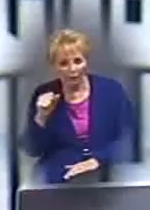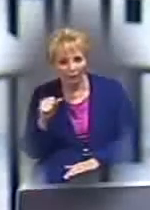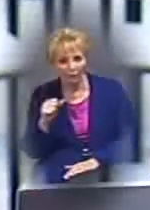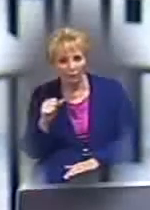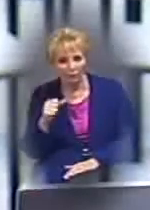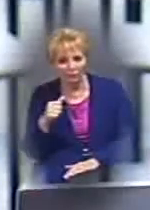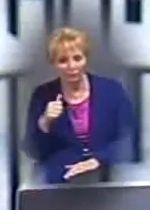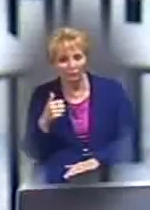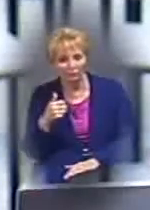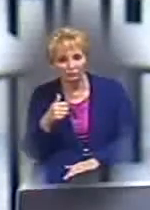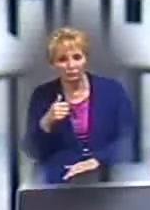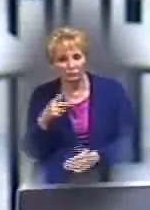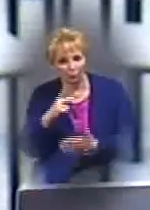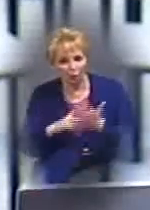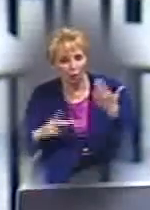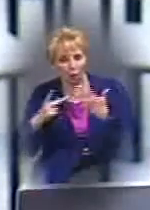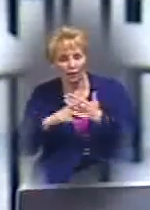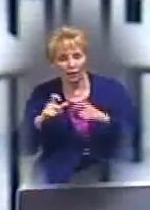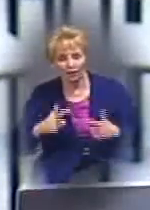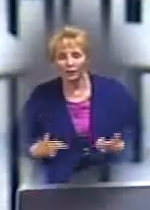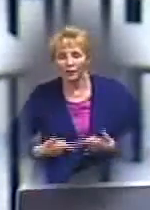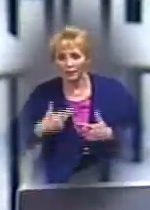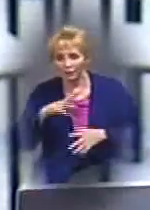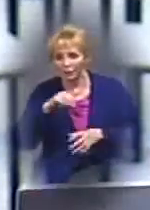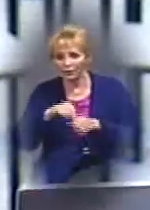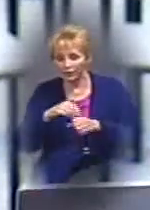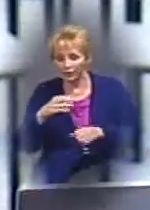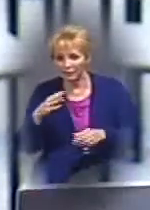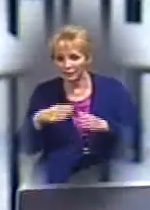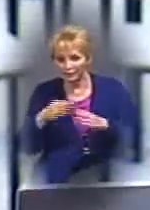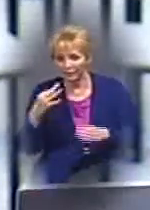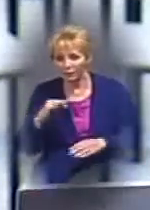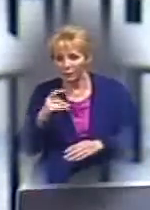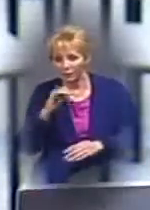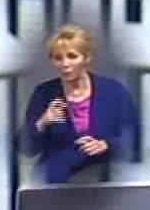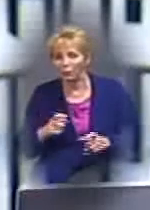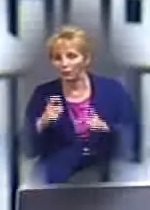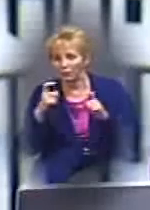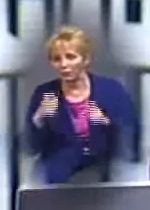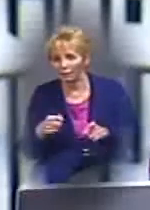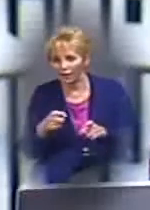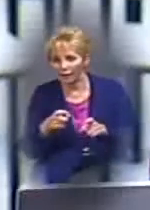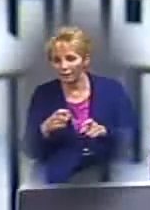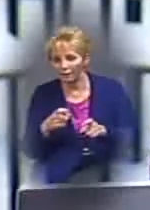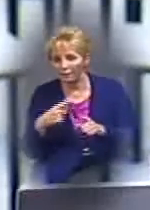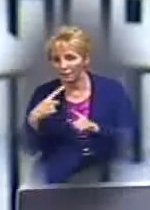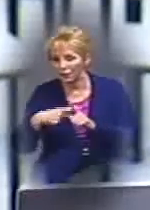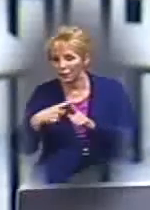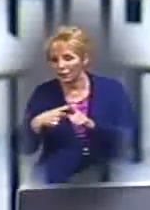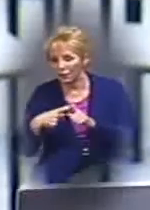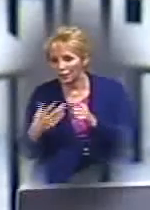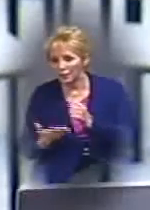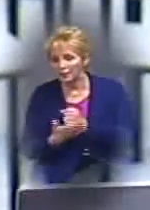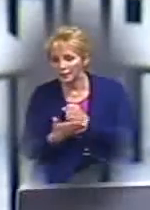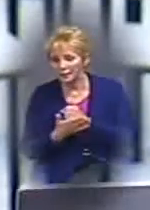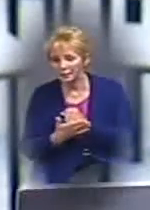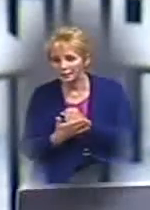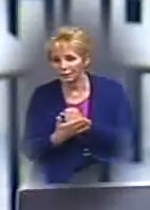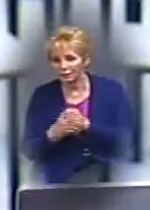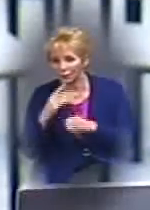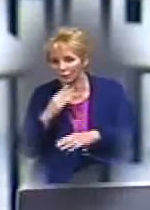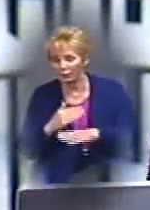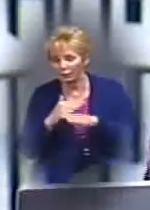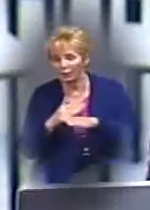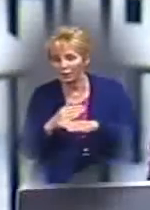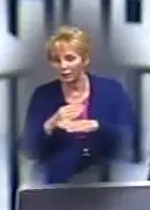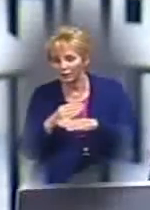program. And this also, you have to live in the city limits of Morganton, and they will provide rental assistance to prevent